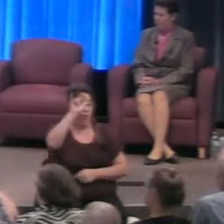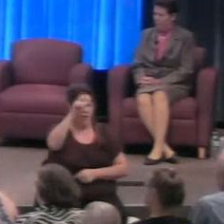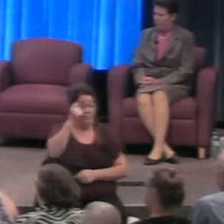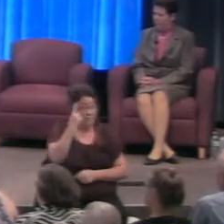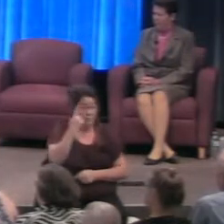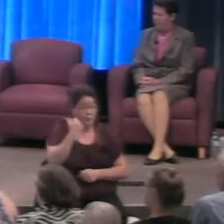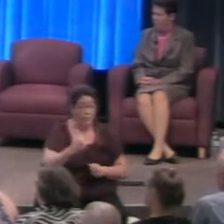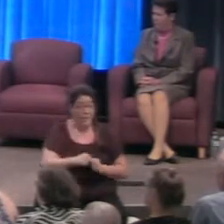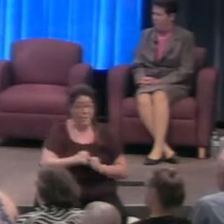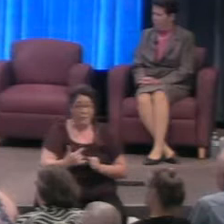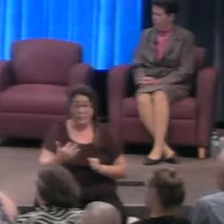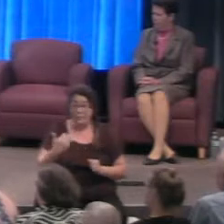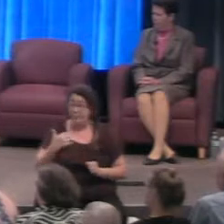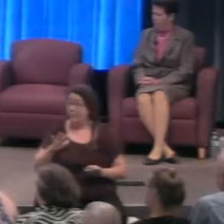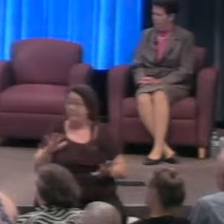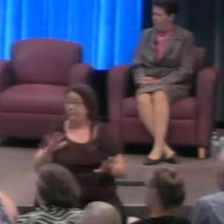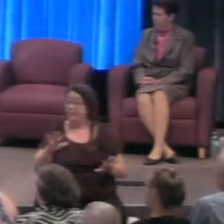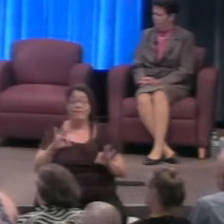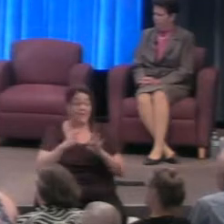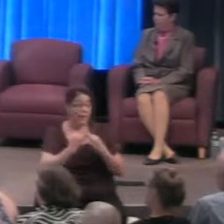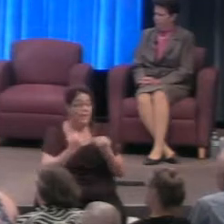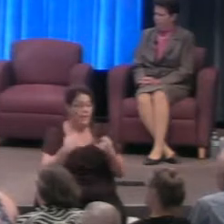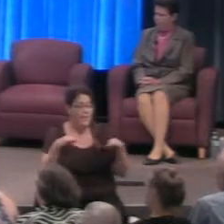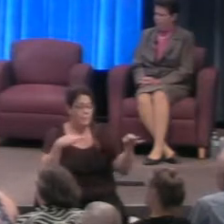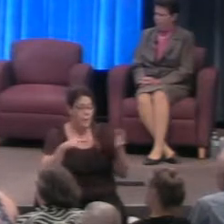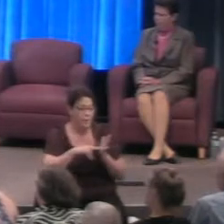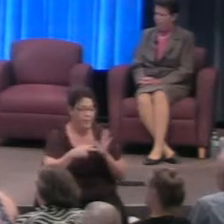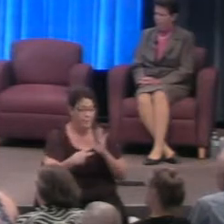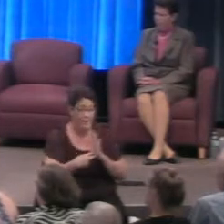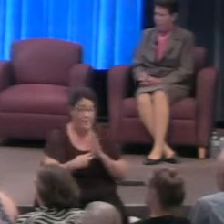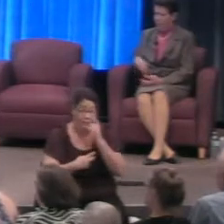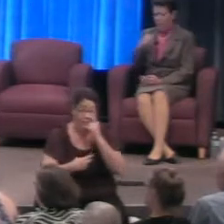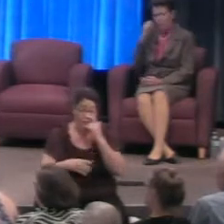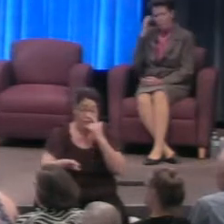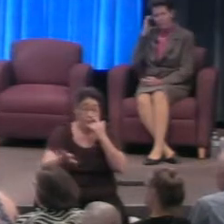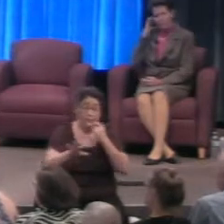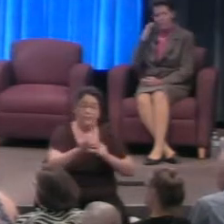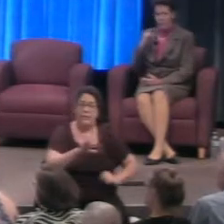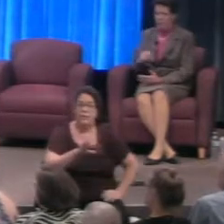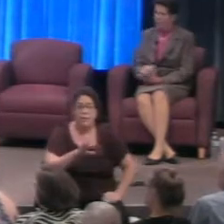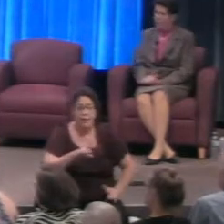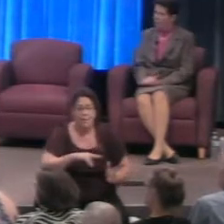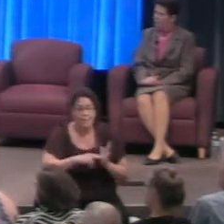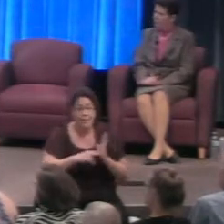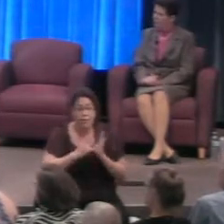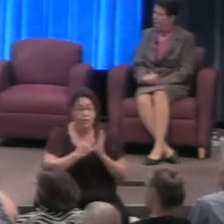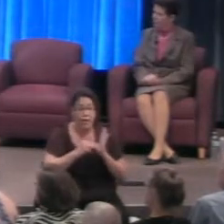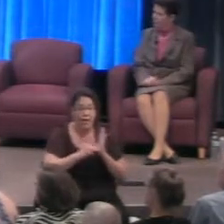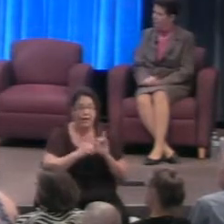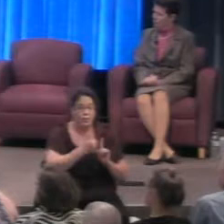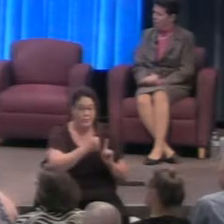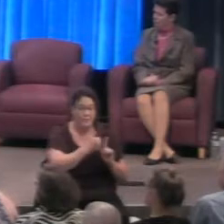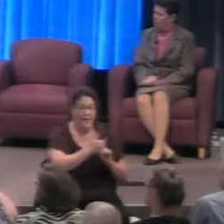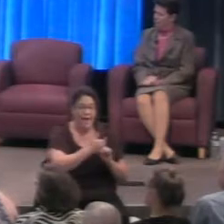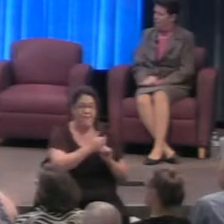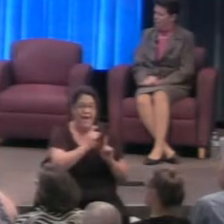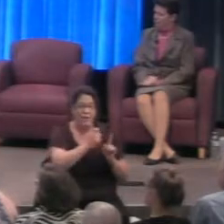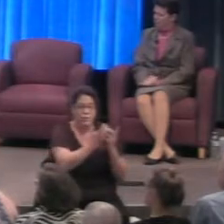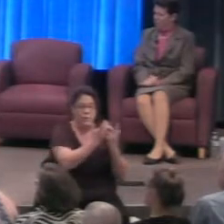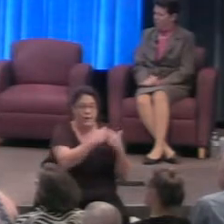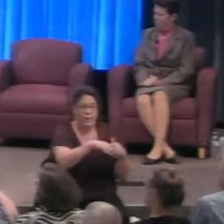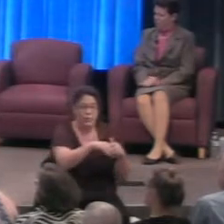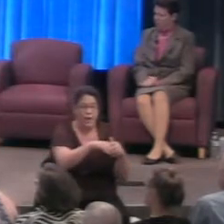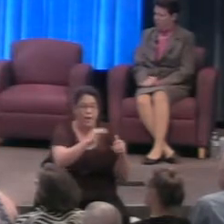family, let me tell you what that really means. What that really means is she integrated an